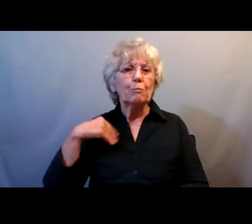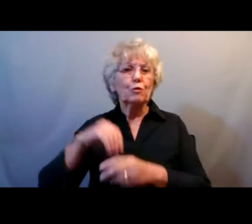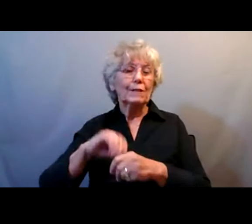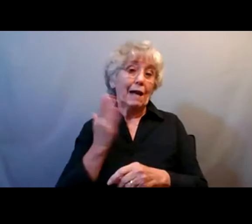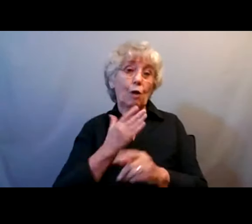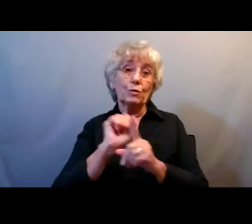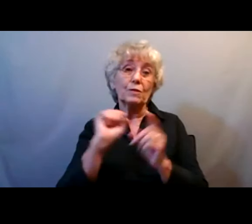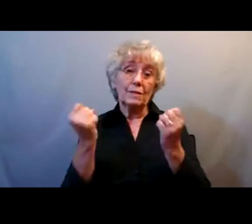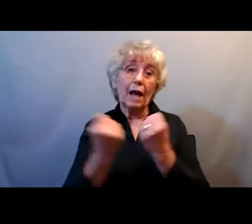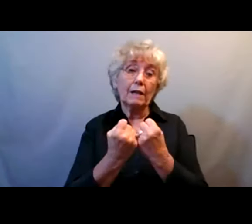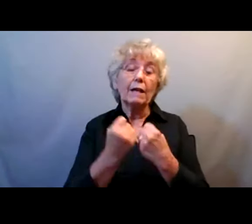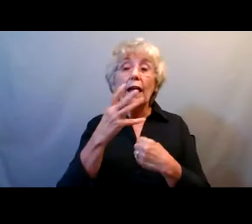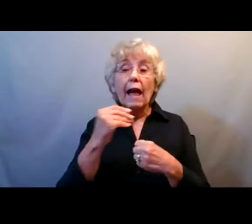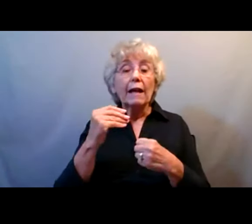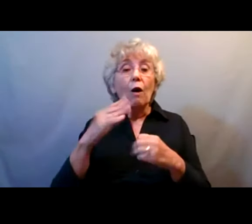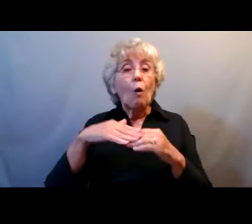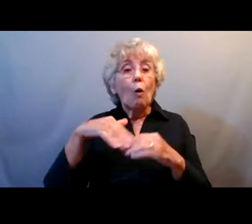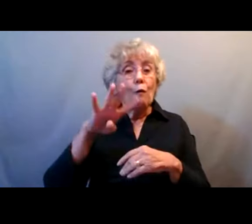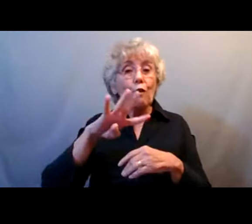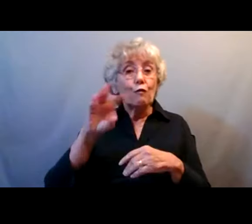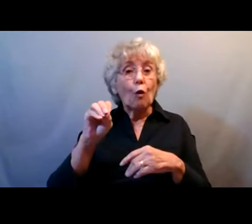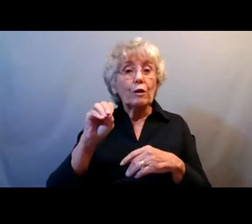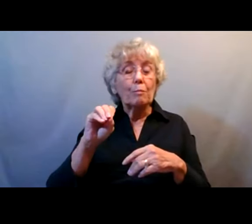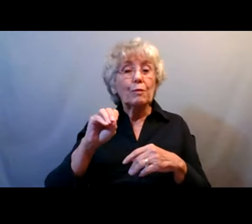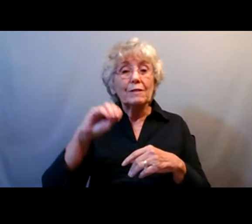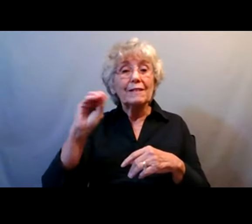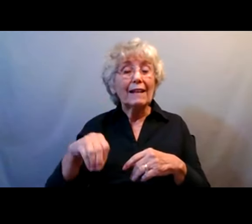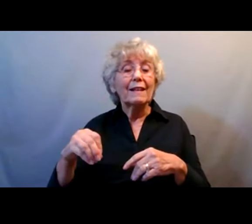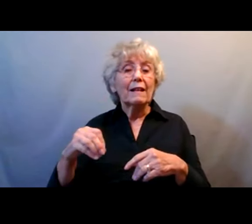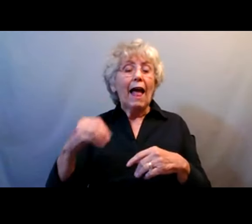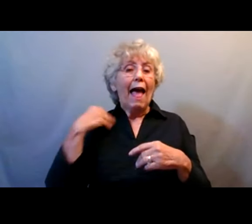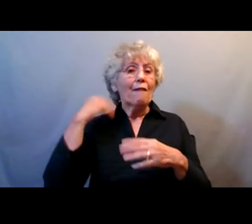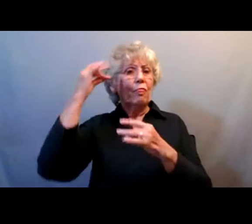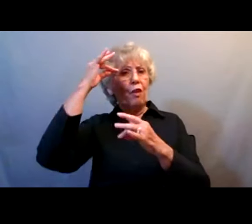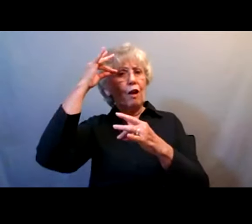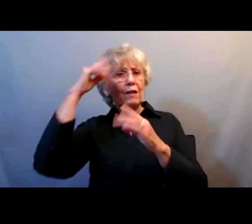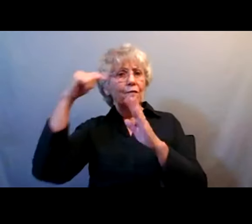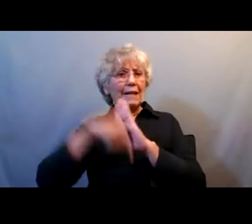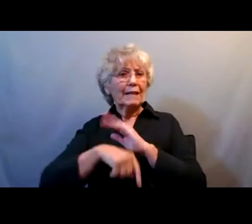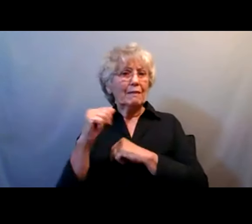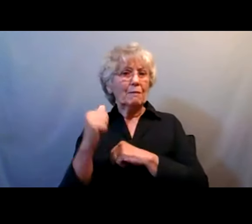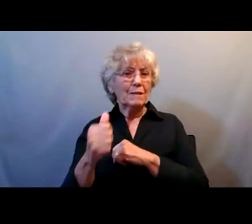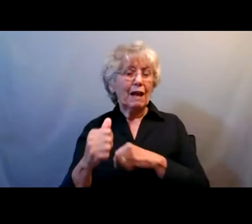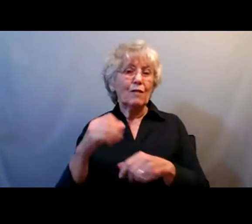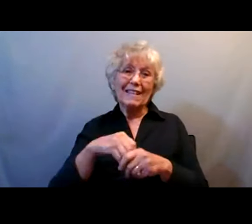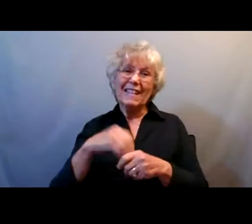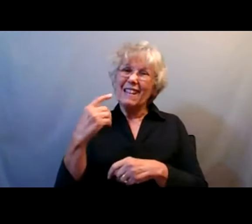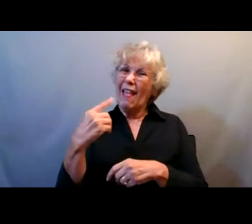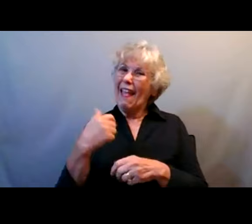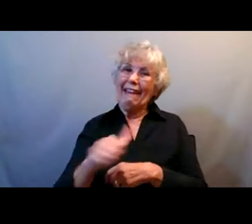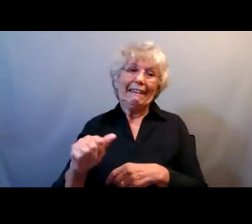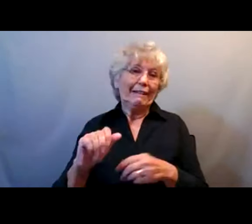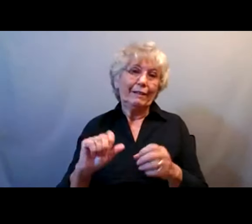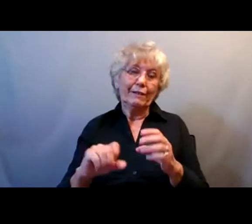and that over 40% have suicidal ideation in any given year. And indeed, if you look